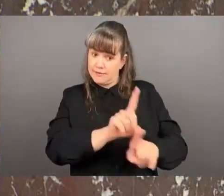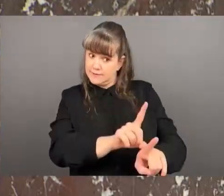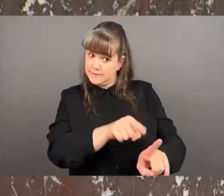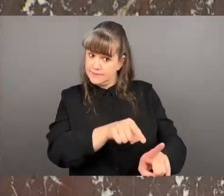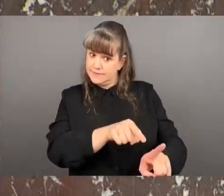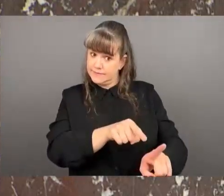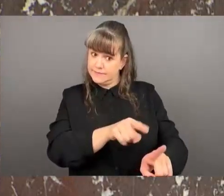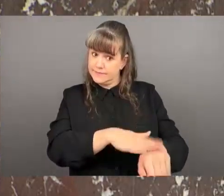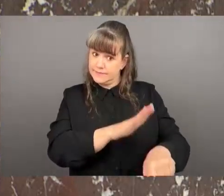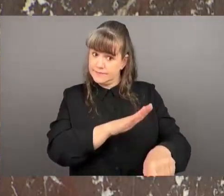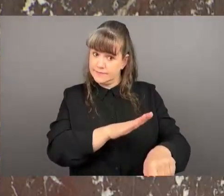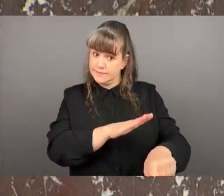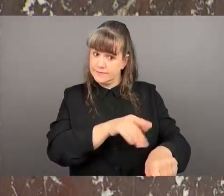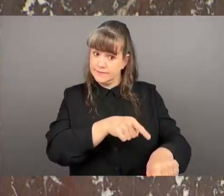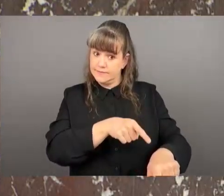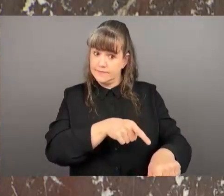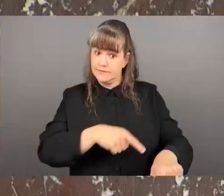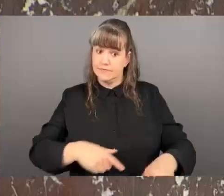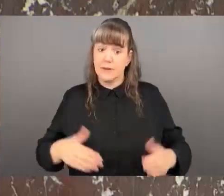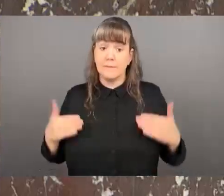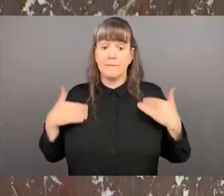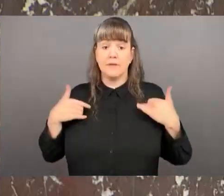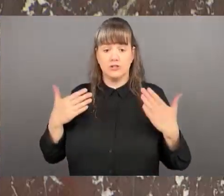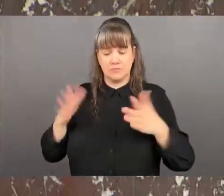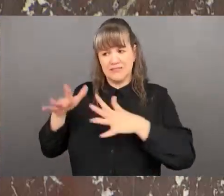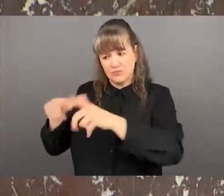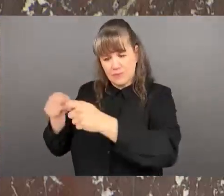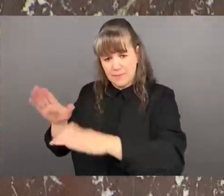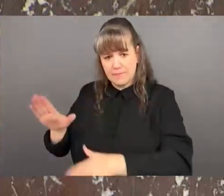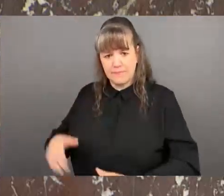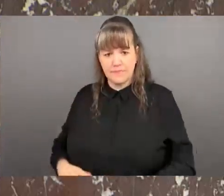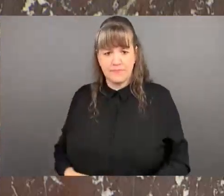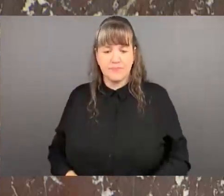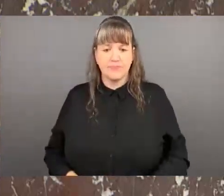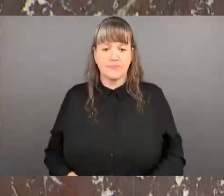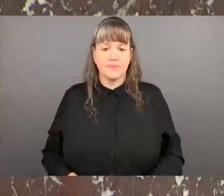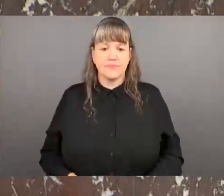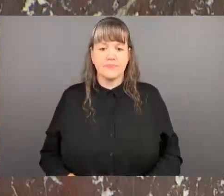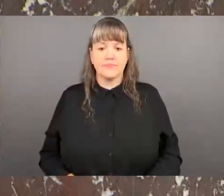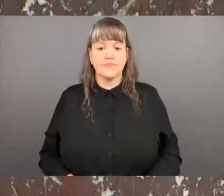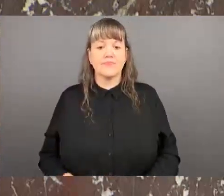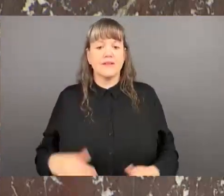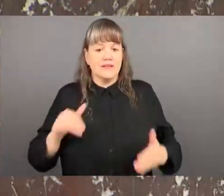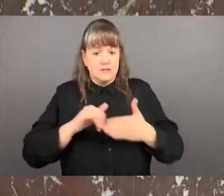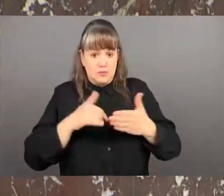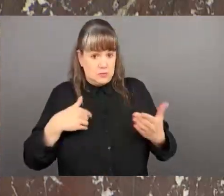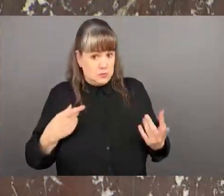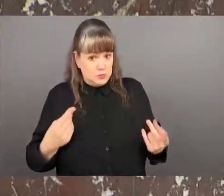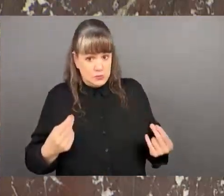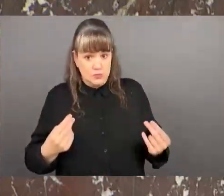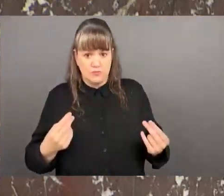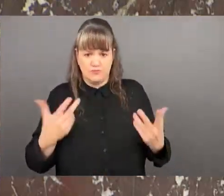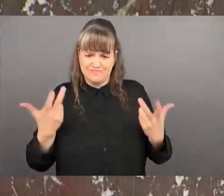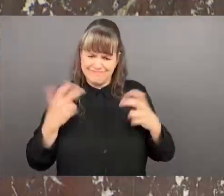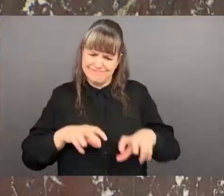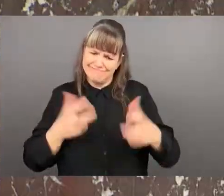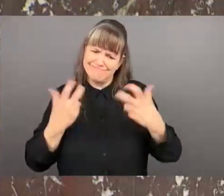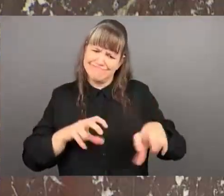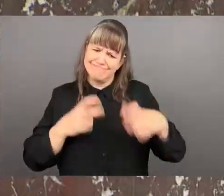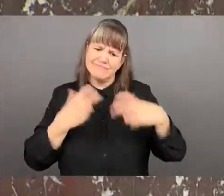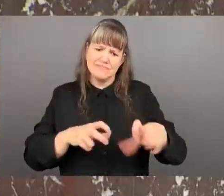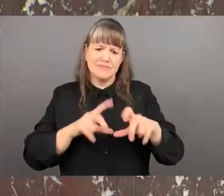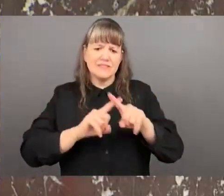Minister will conclude. Thank you, Honourable Speaker. That's why we're making such large and significant investments in all communities. The member and I